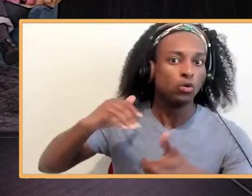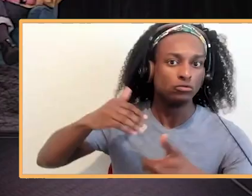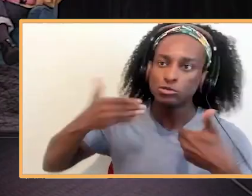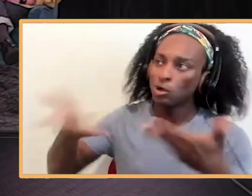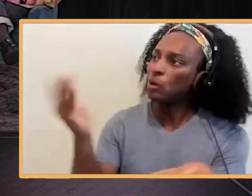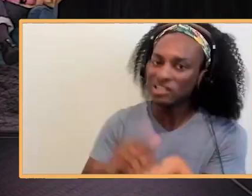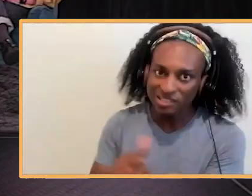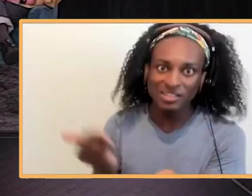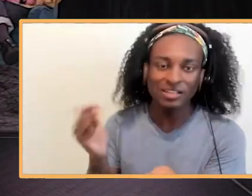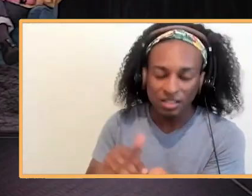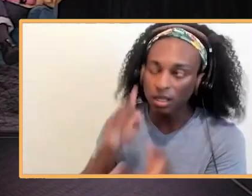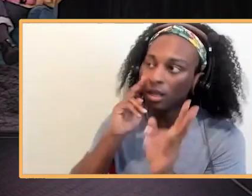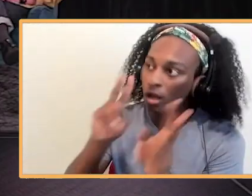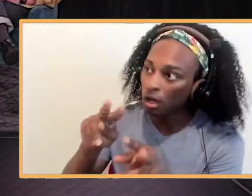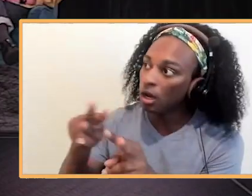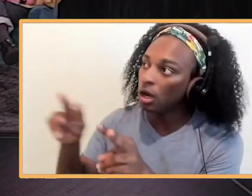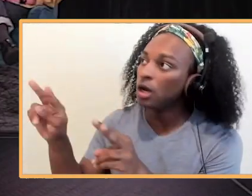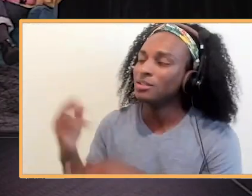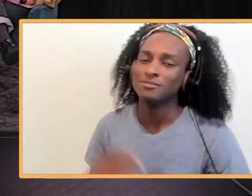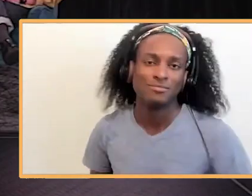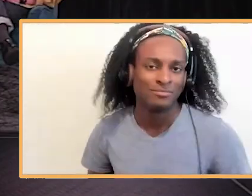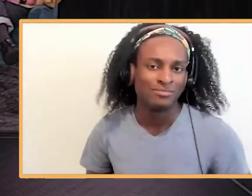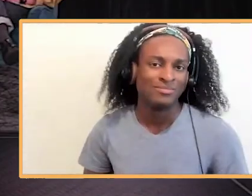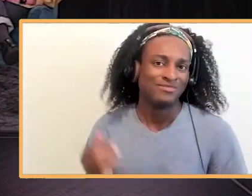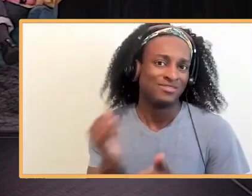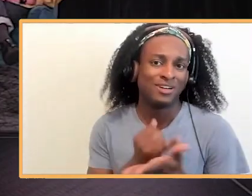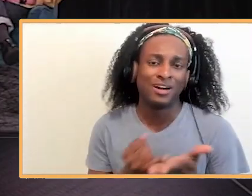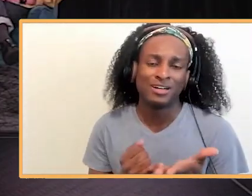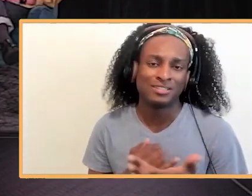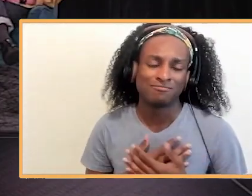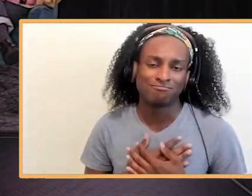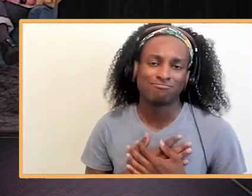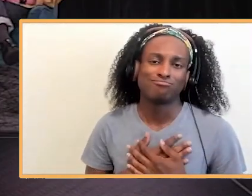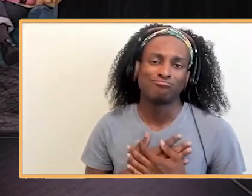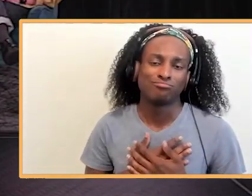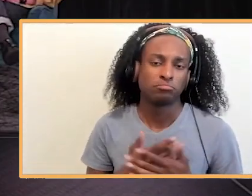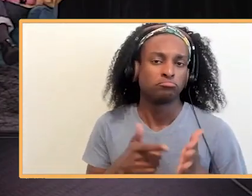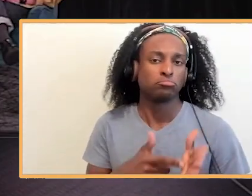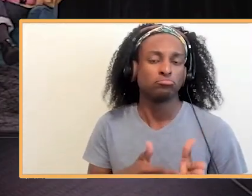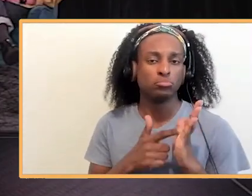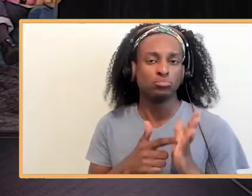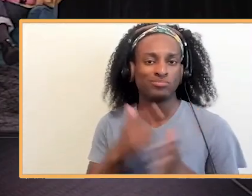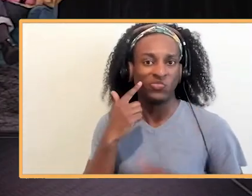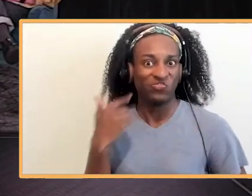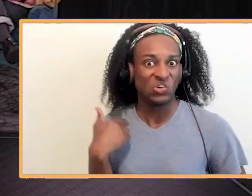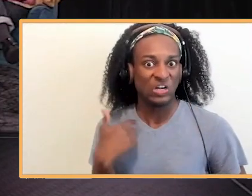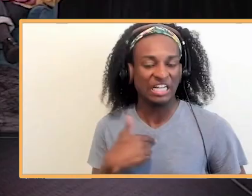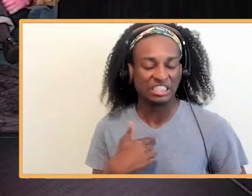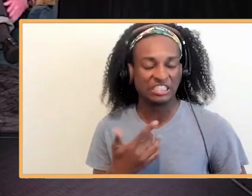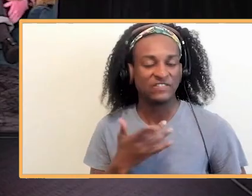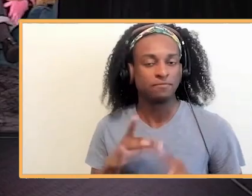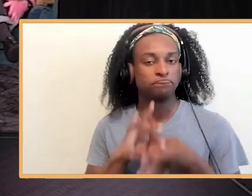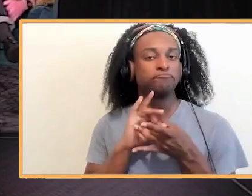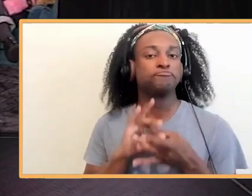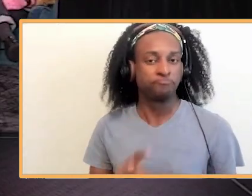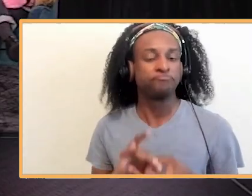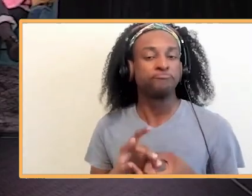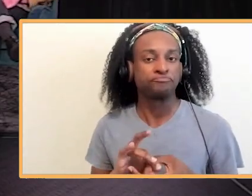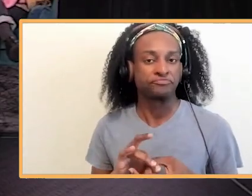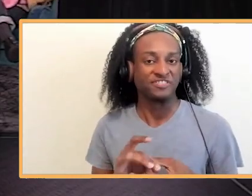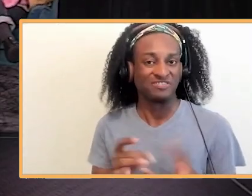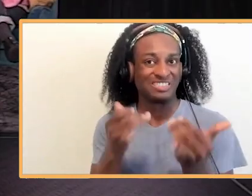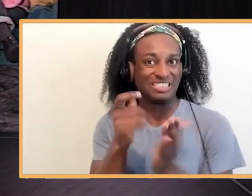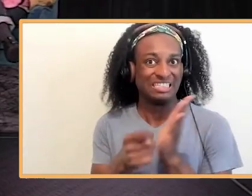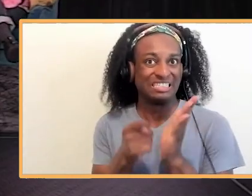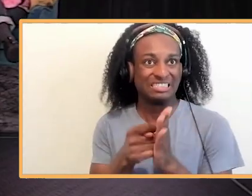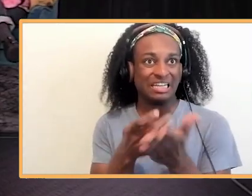art is so necessary for us to be grounded in this time. Yes. And for us to